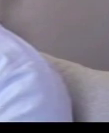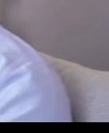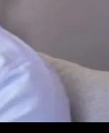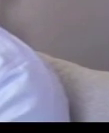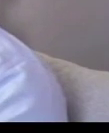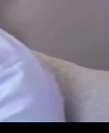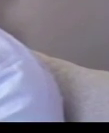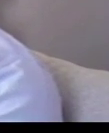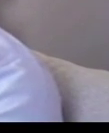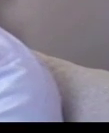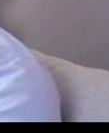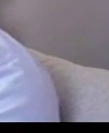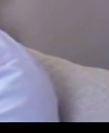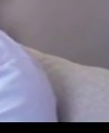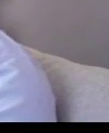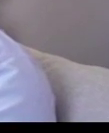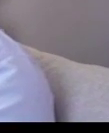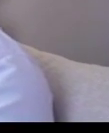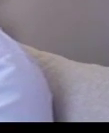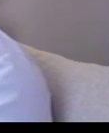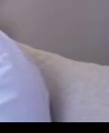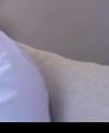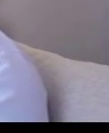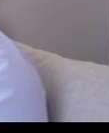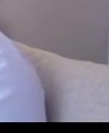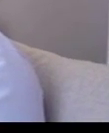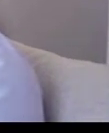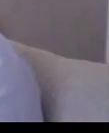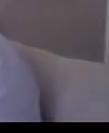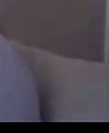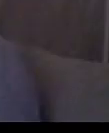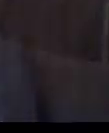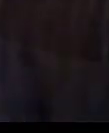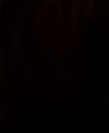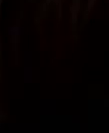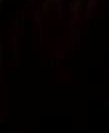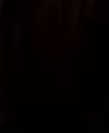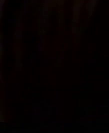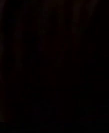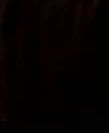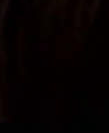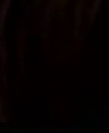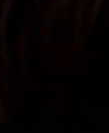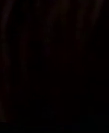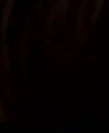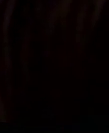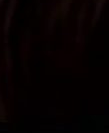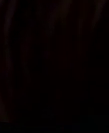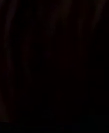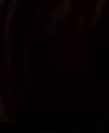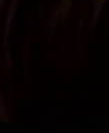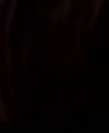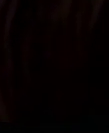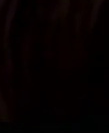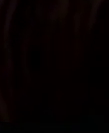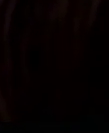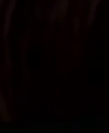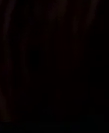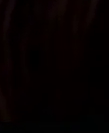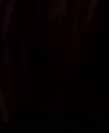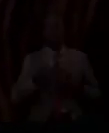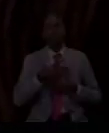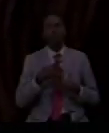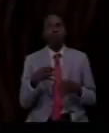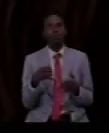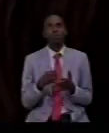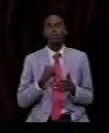in those evil things anymore, it's then you can say, Lord, I don't want it. I don't like it.